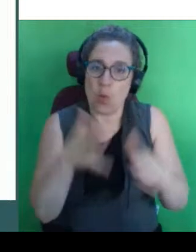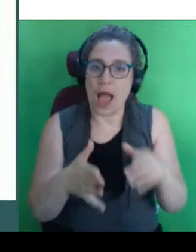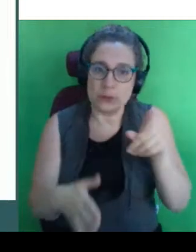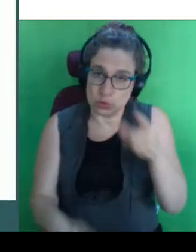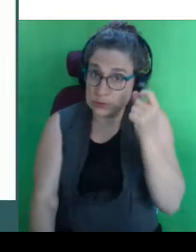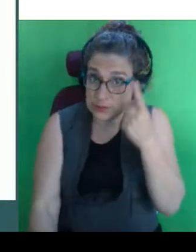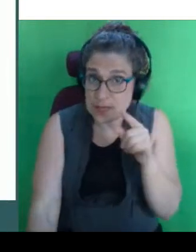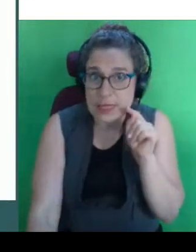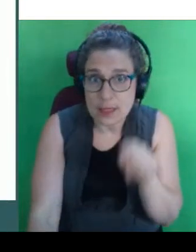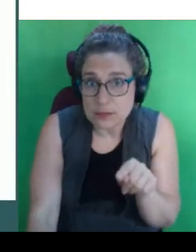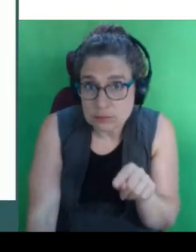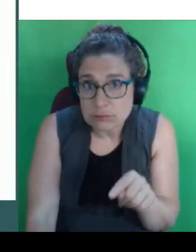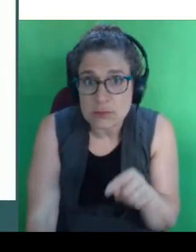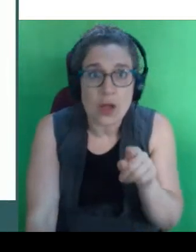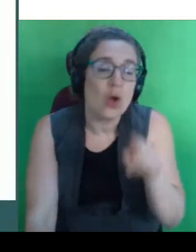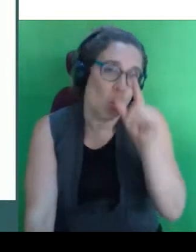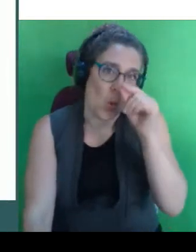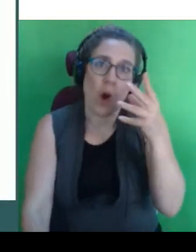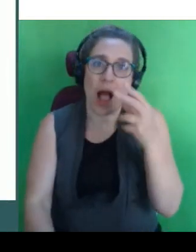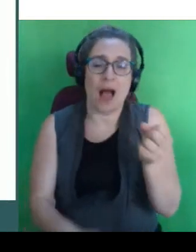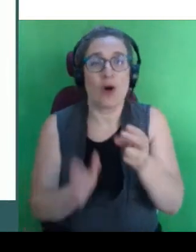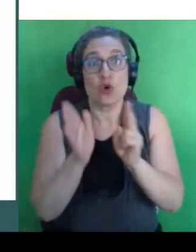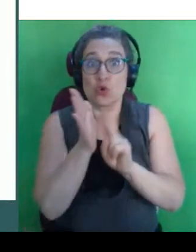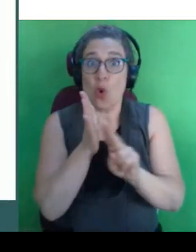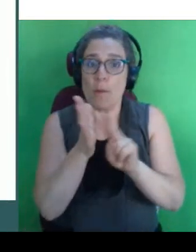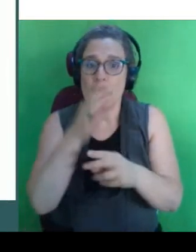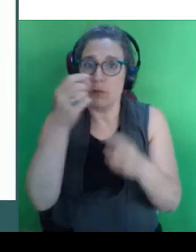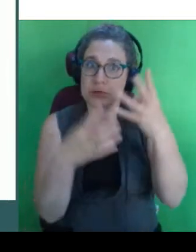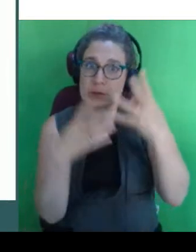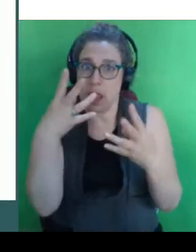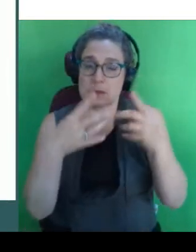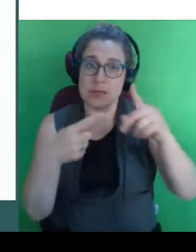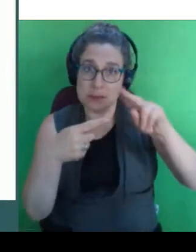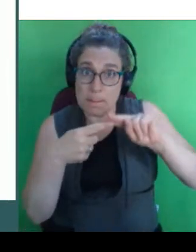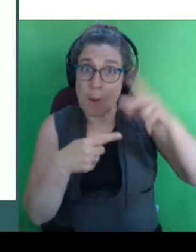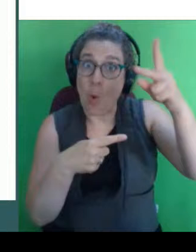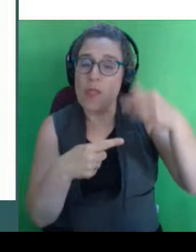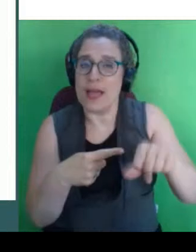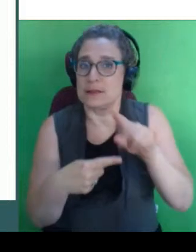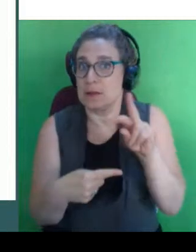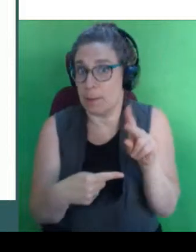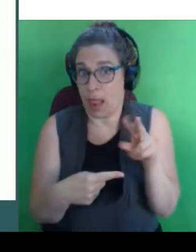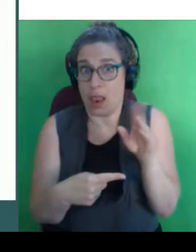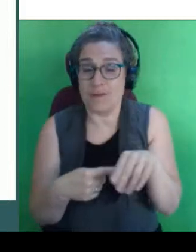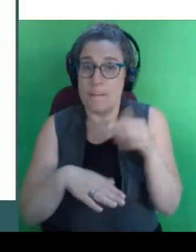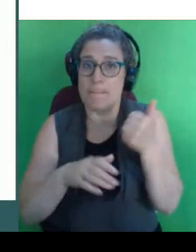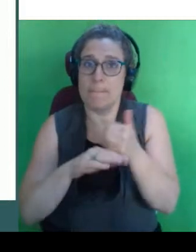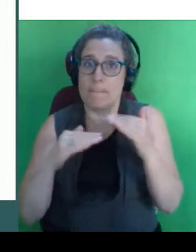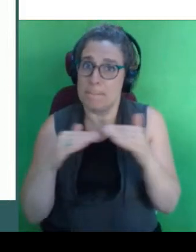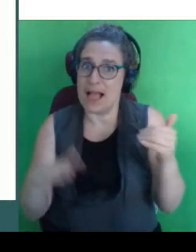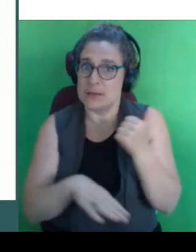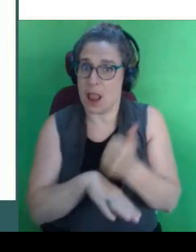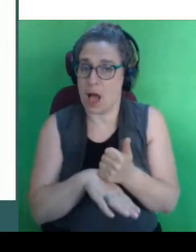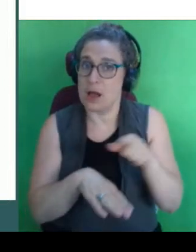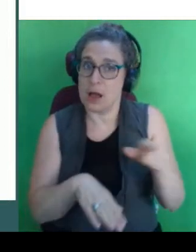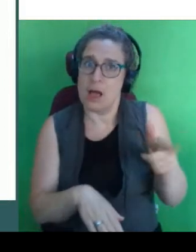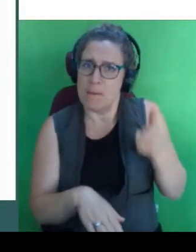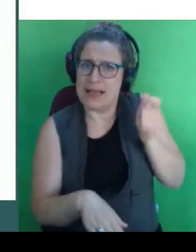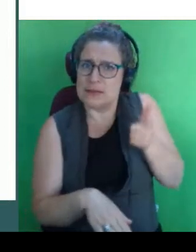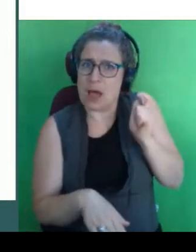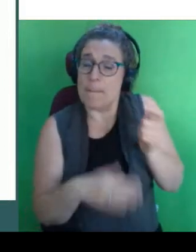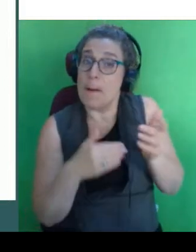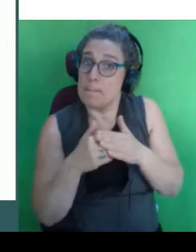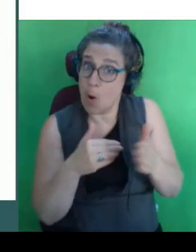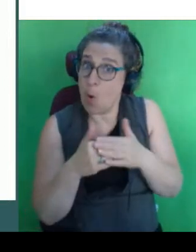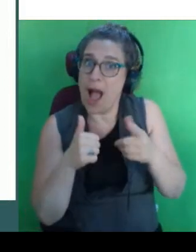A normal result, which is more than doubled from baseline, picks up more anaphylaxis, so it's more